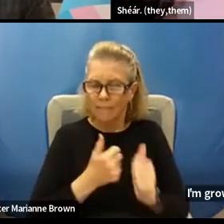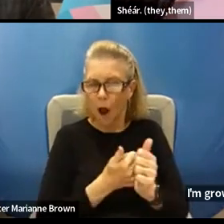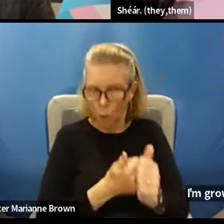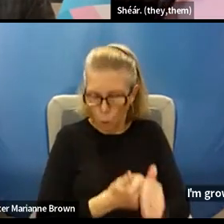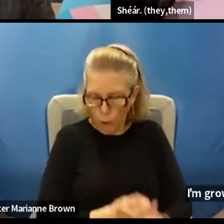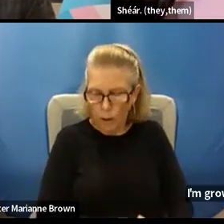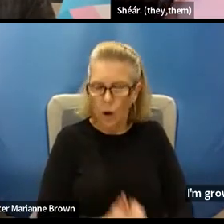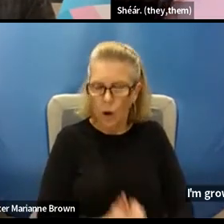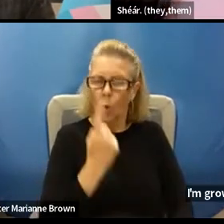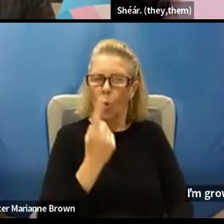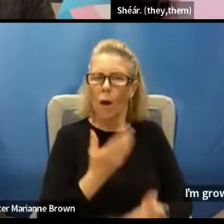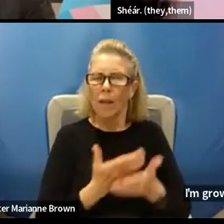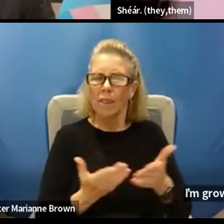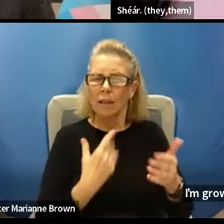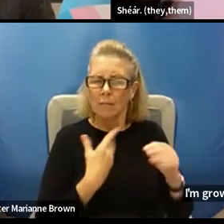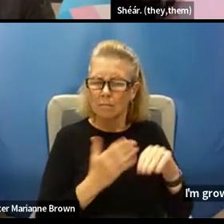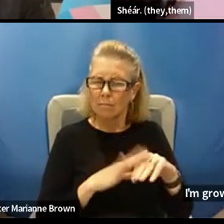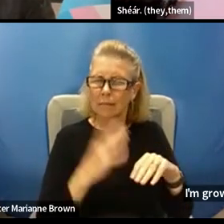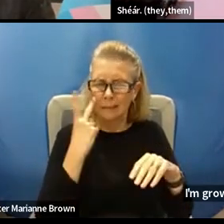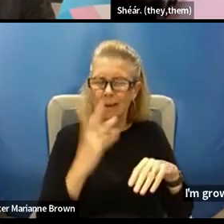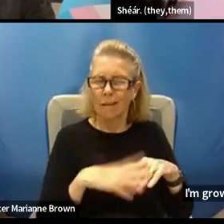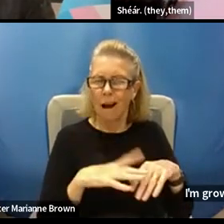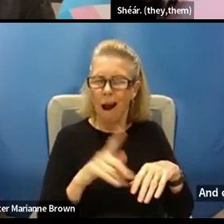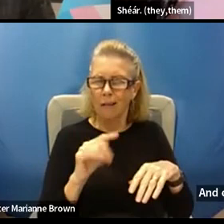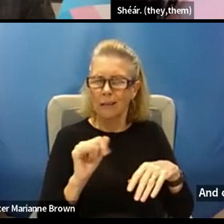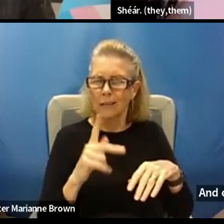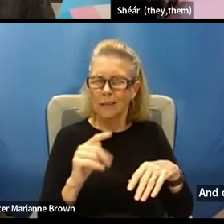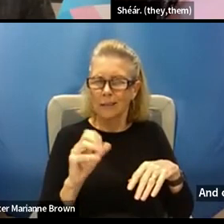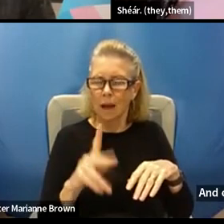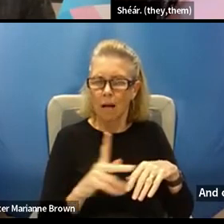that I keep seeing on TikTok and